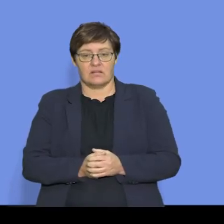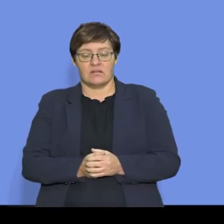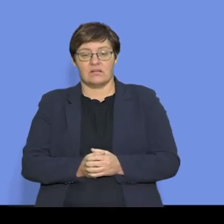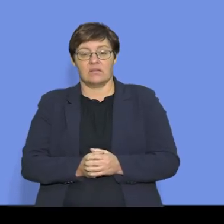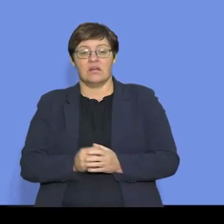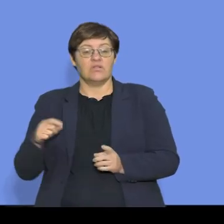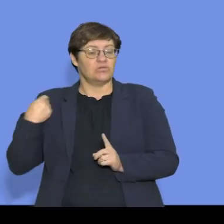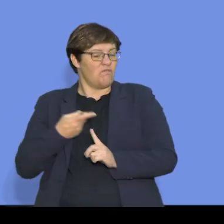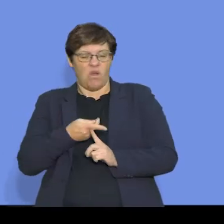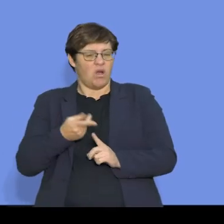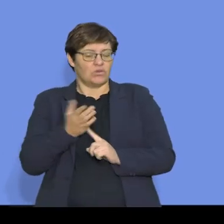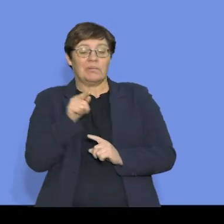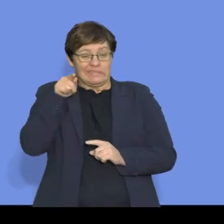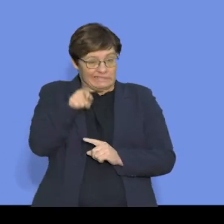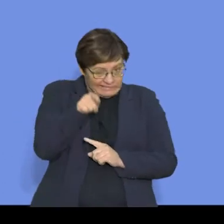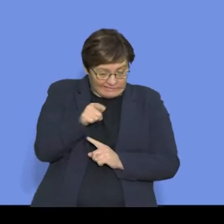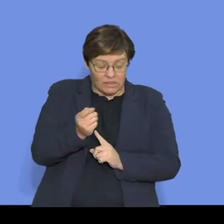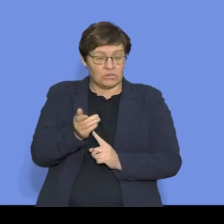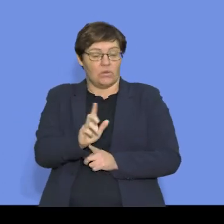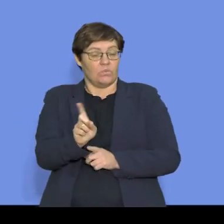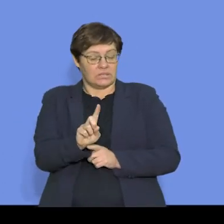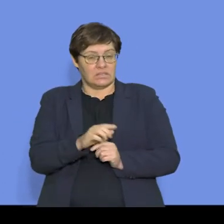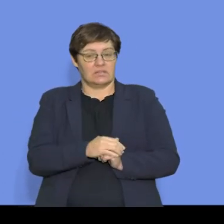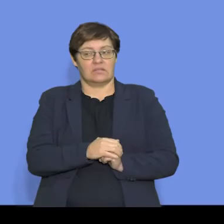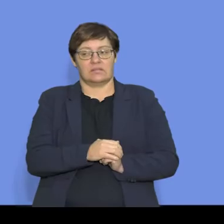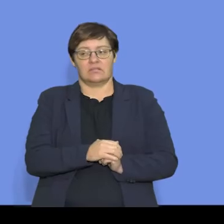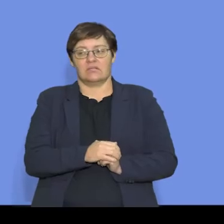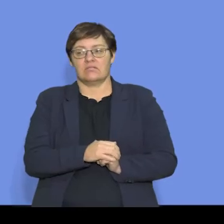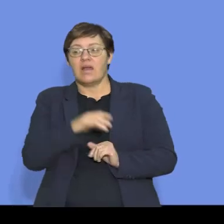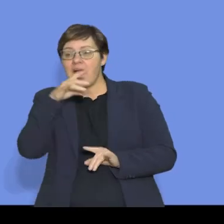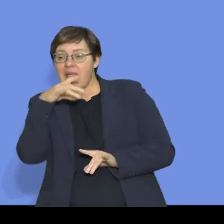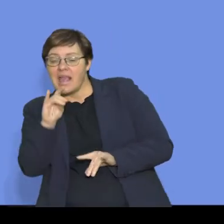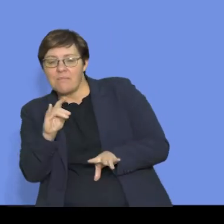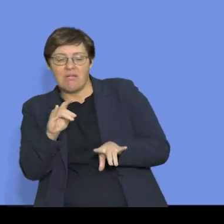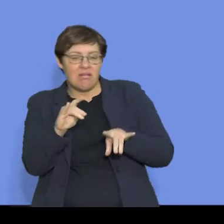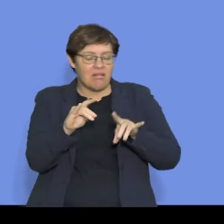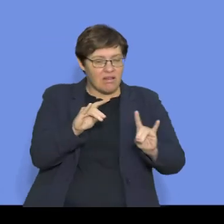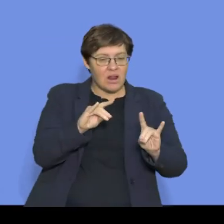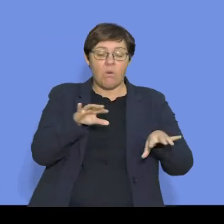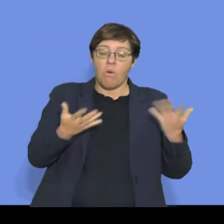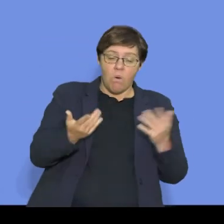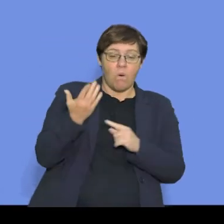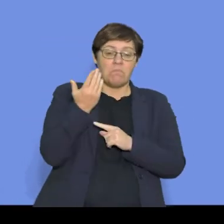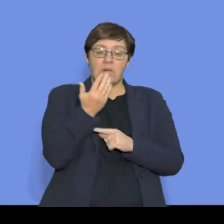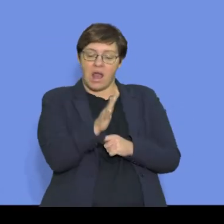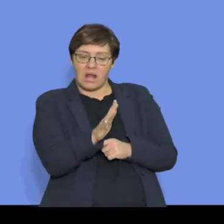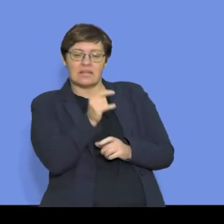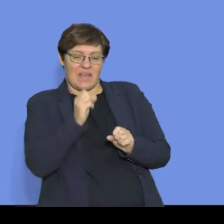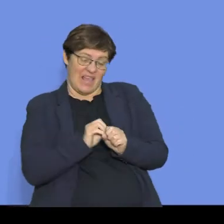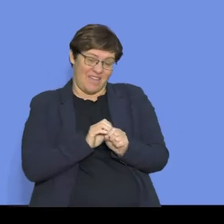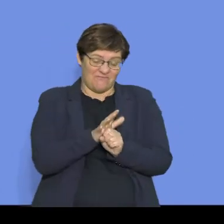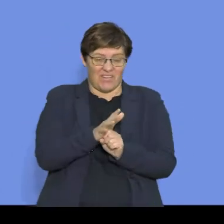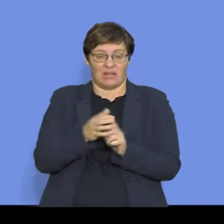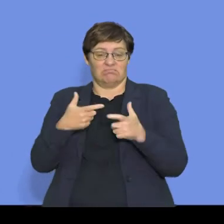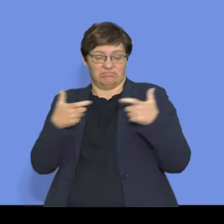at so far, it actually shows us some of the animals or plants that were most